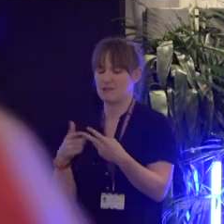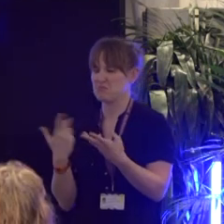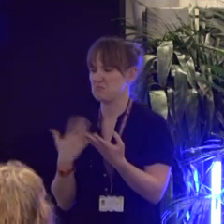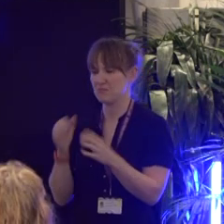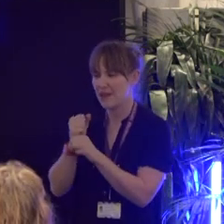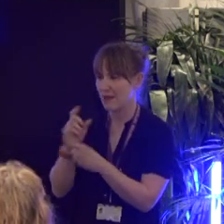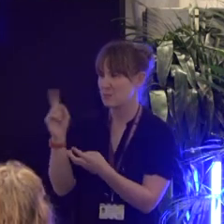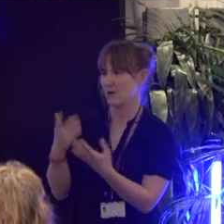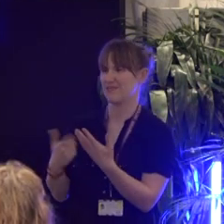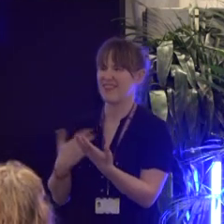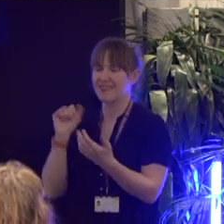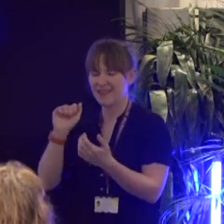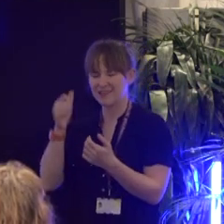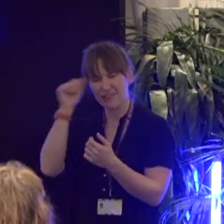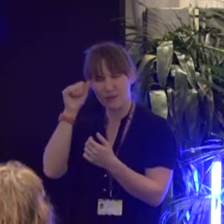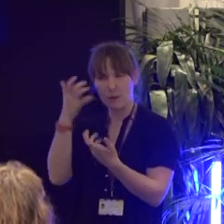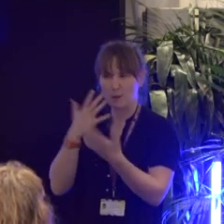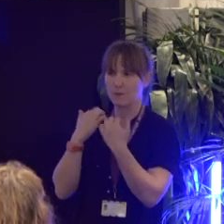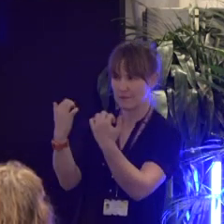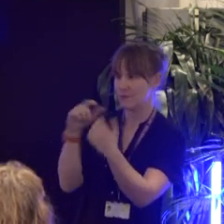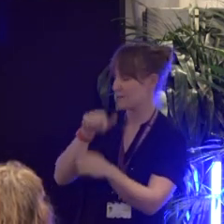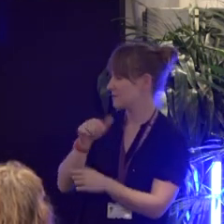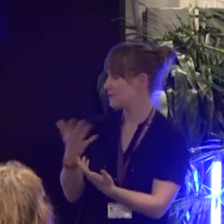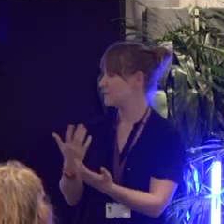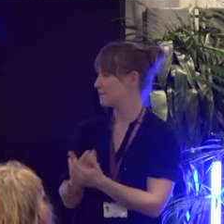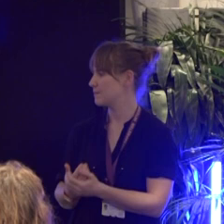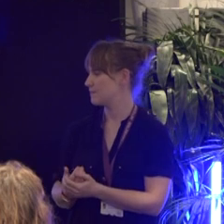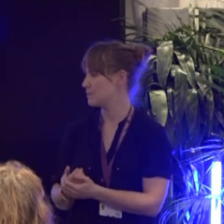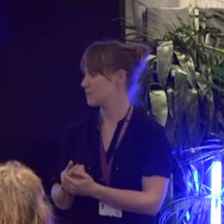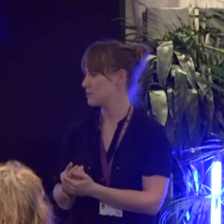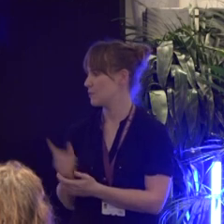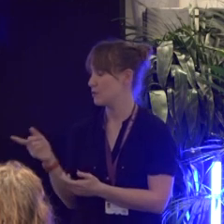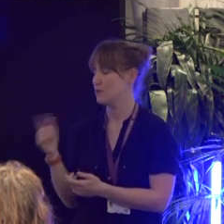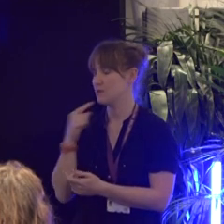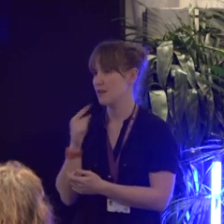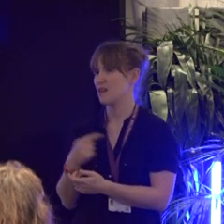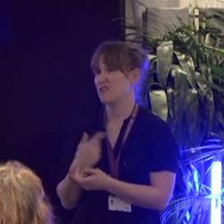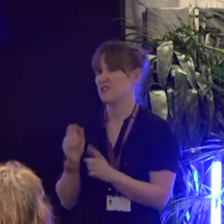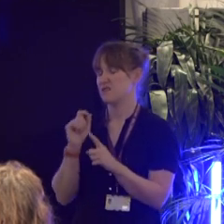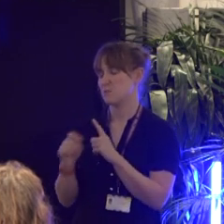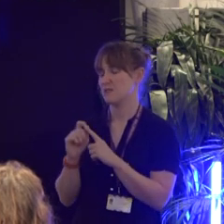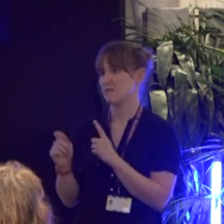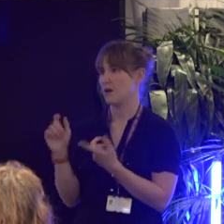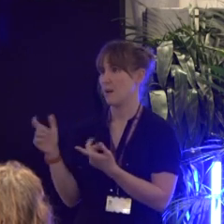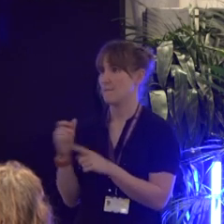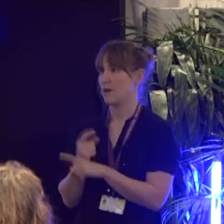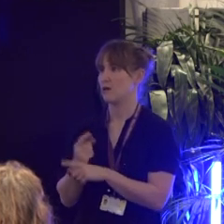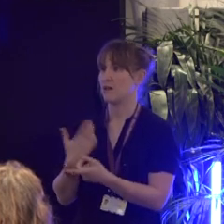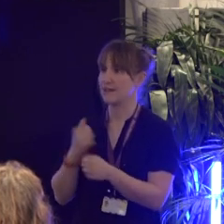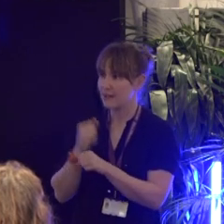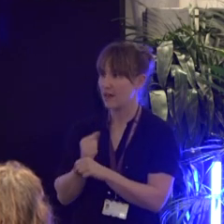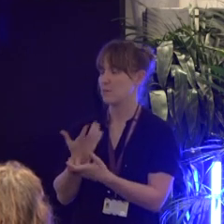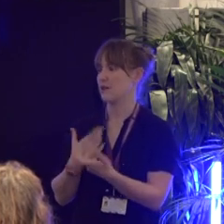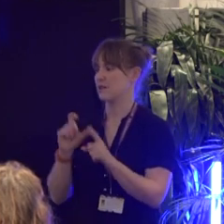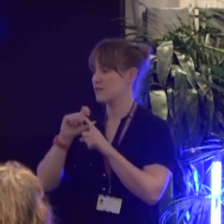Yeah, you got me thinking, because you mentioned that it's like so specific to web, digital, and gaming as well. You got me thinking